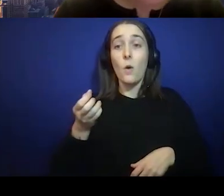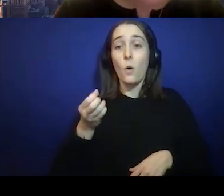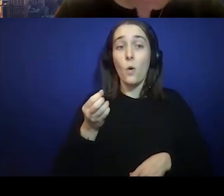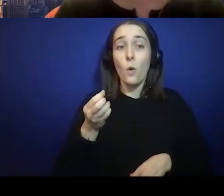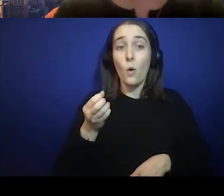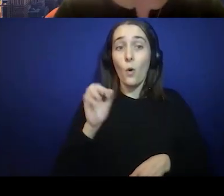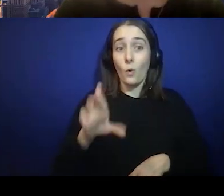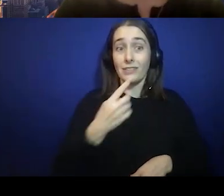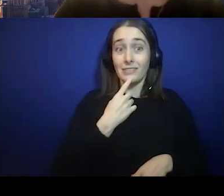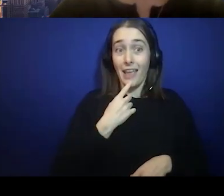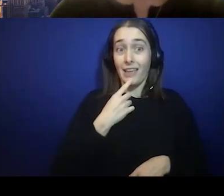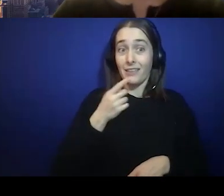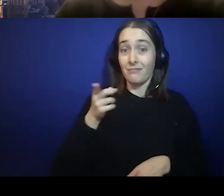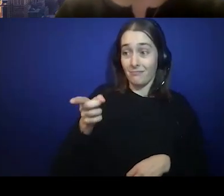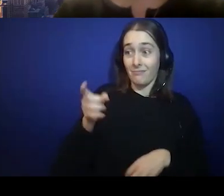their source.